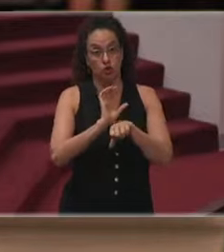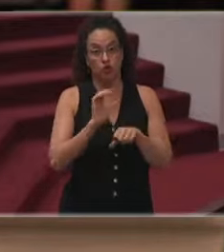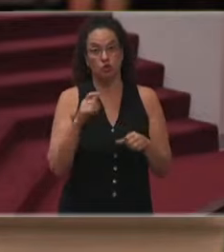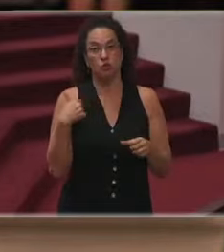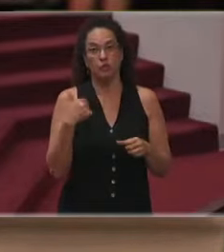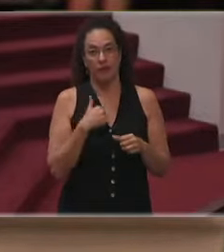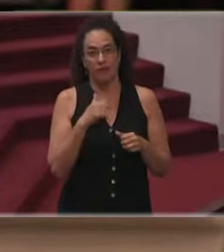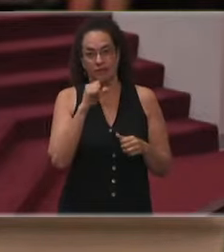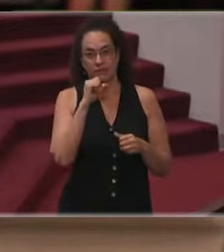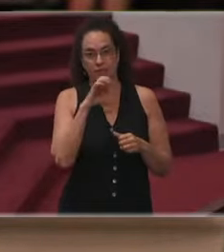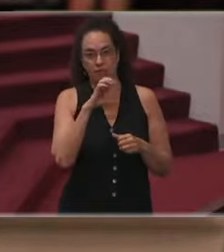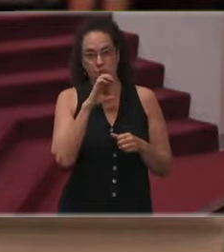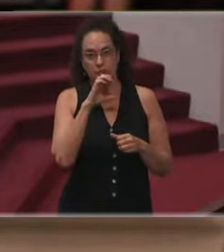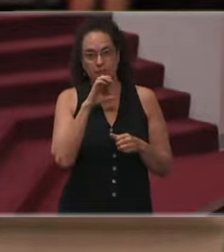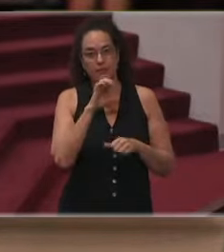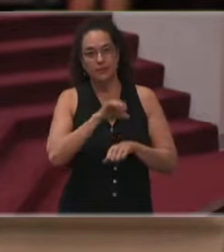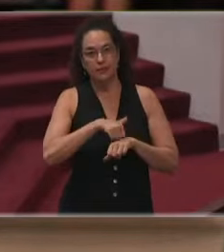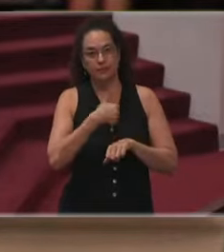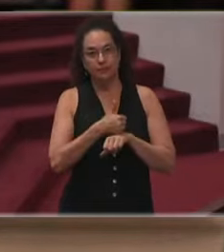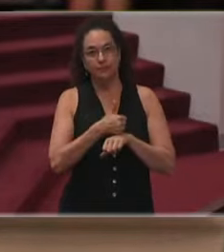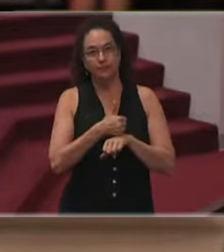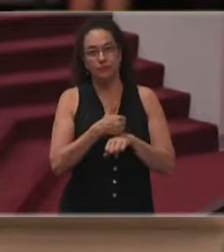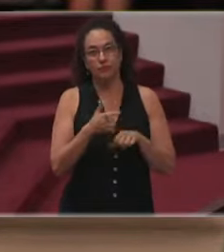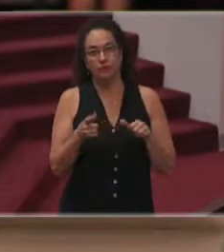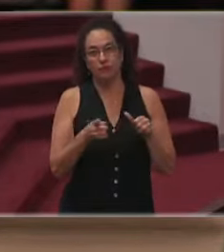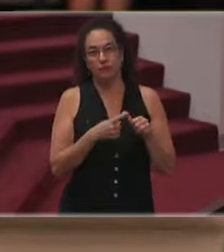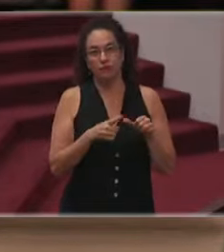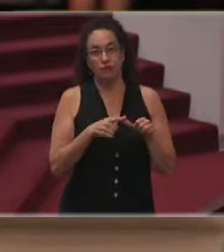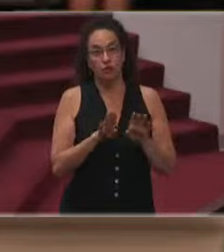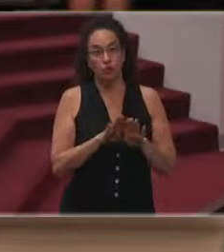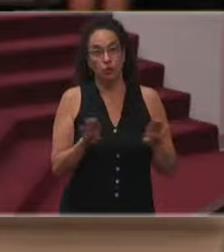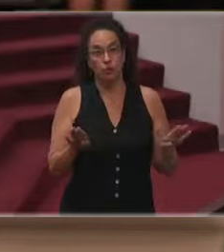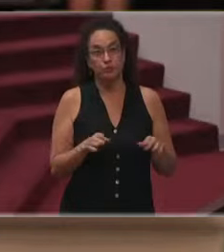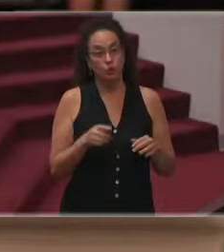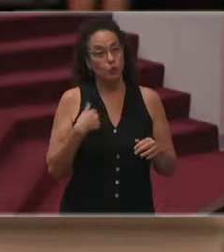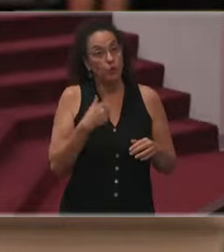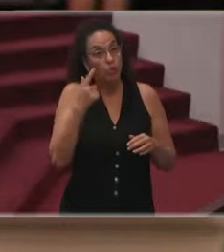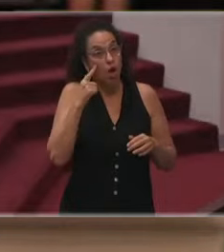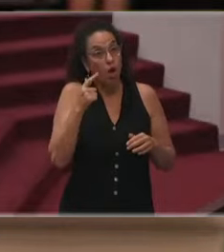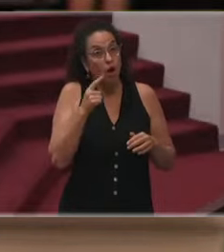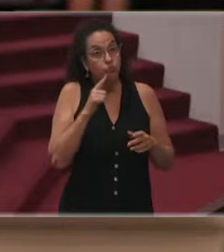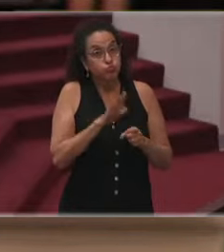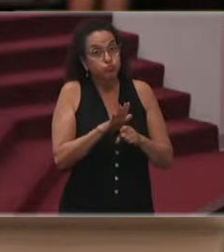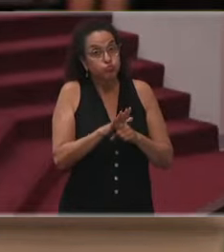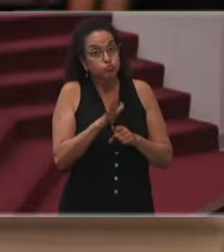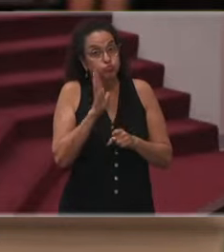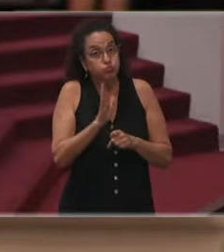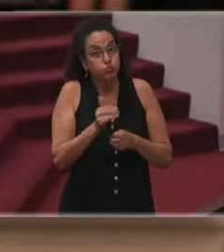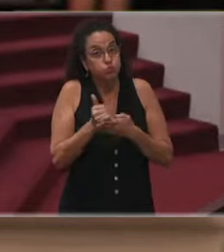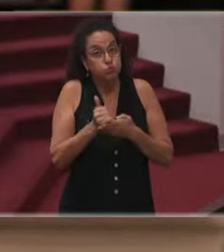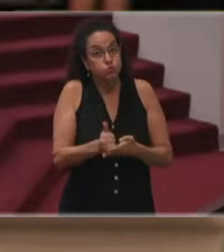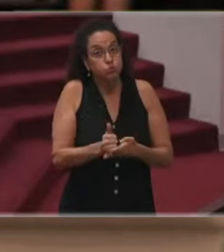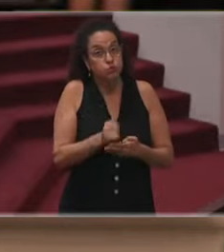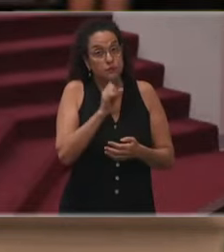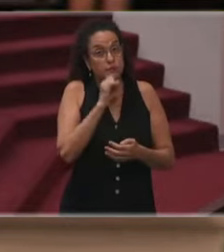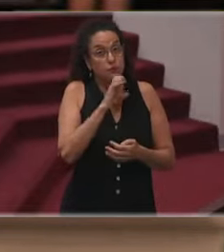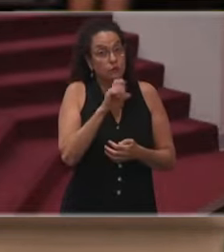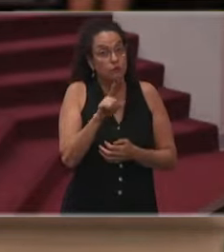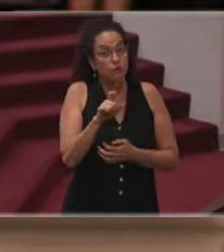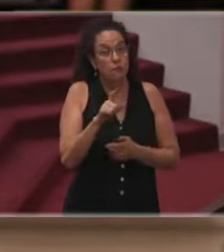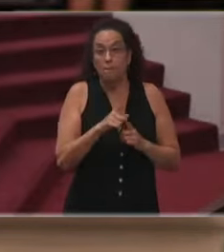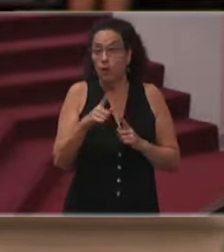center down on the first level. And we really thought that that would do the job for a while, but somehow